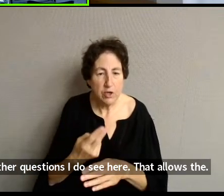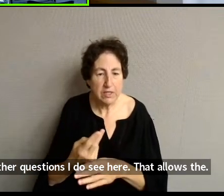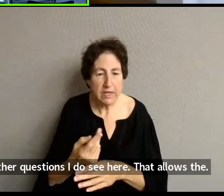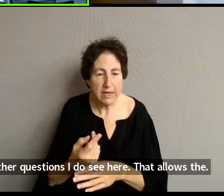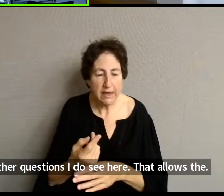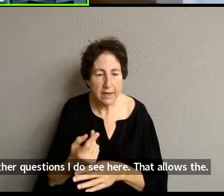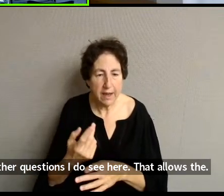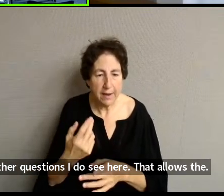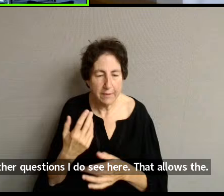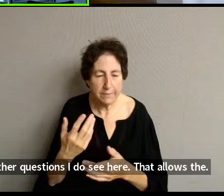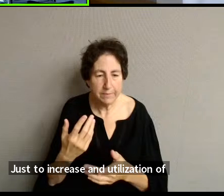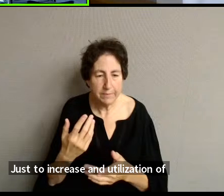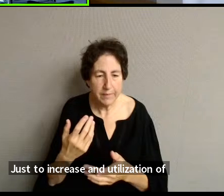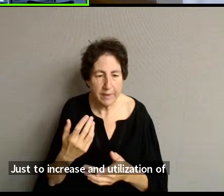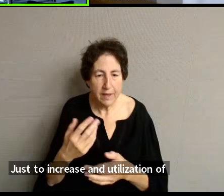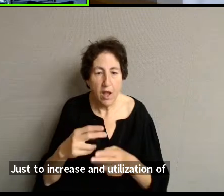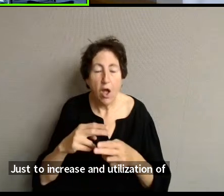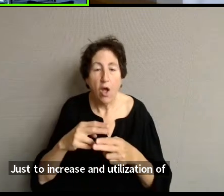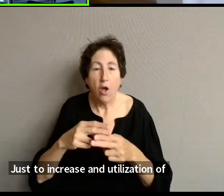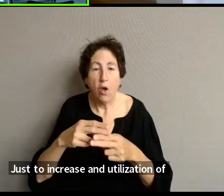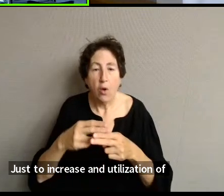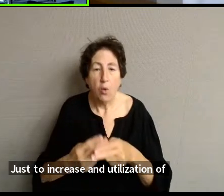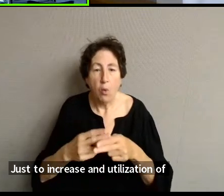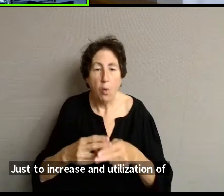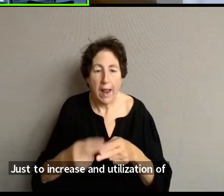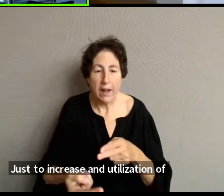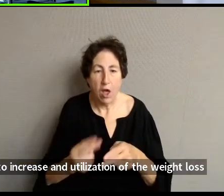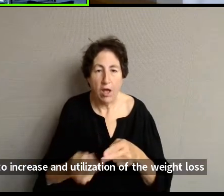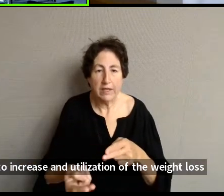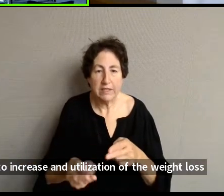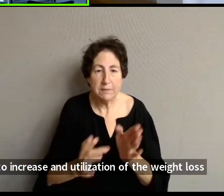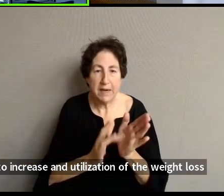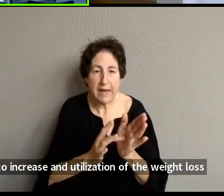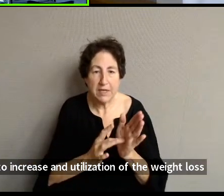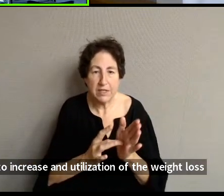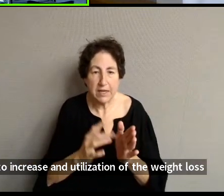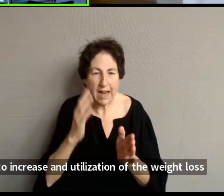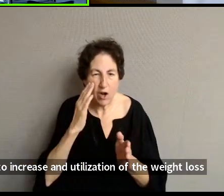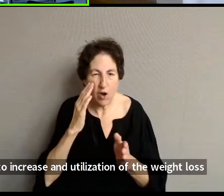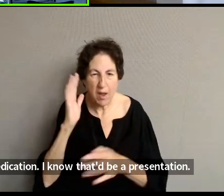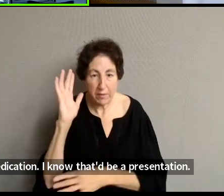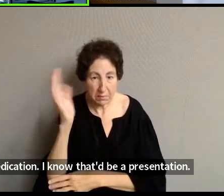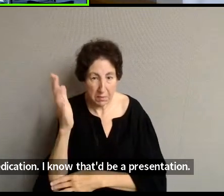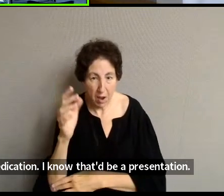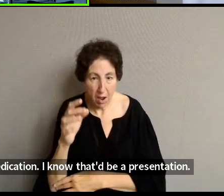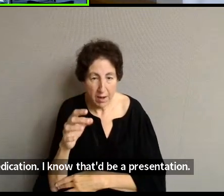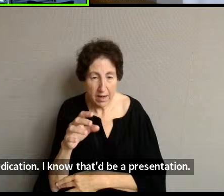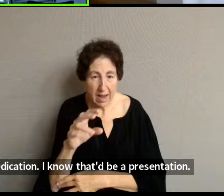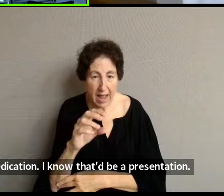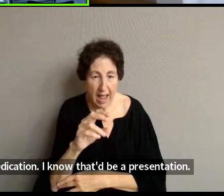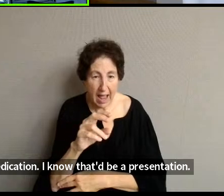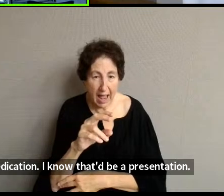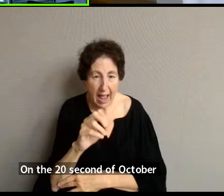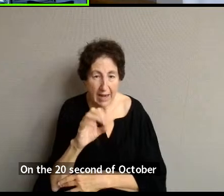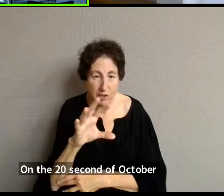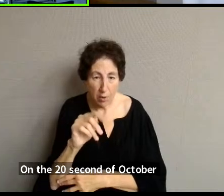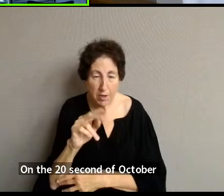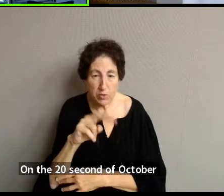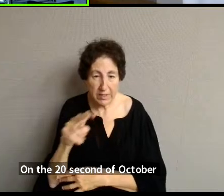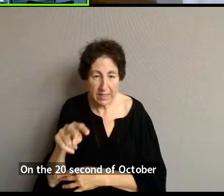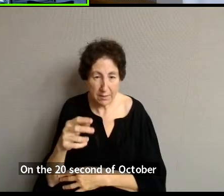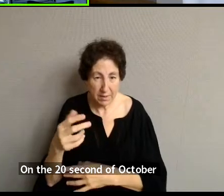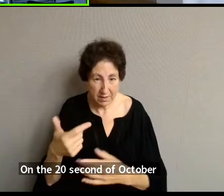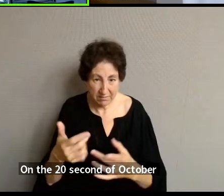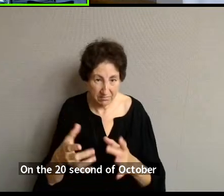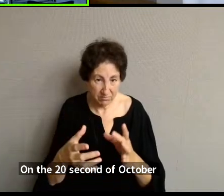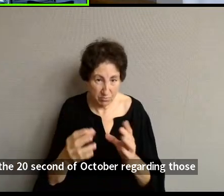of the weight loss medication. I know that there'll be a presentation on the 22nd of October regarding those pieces, but any comments on